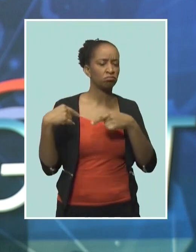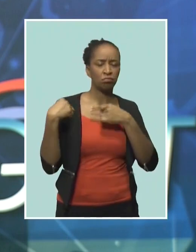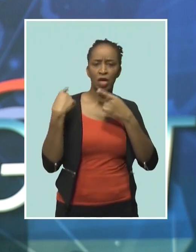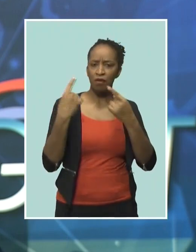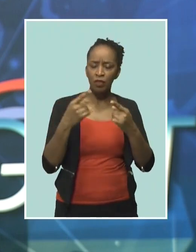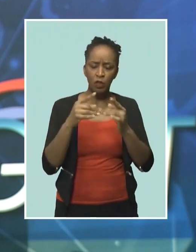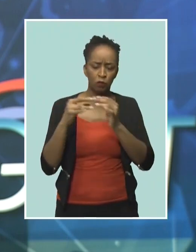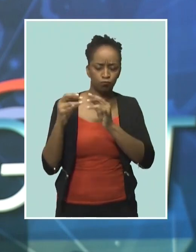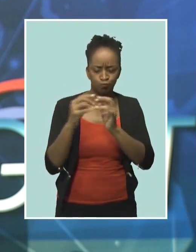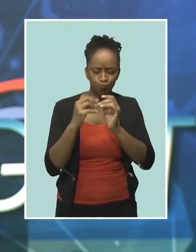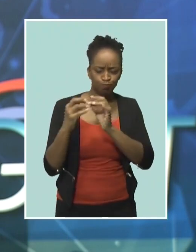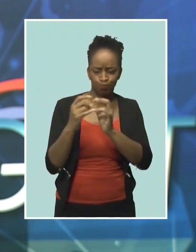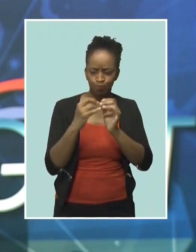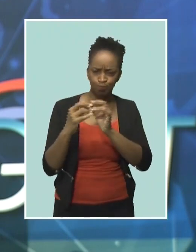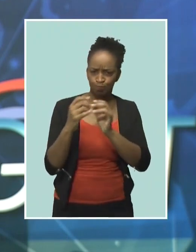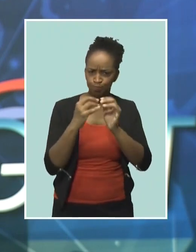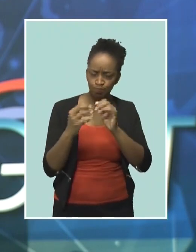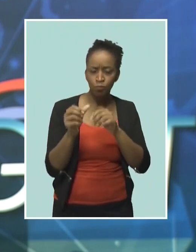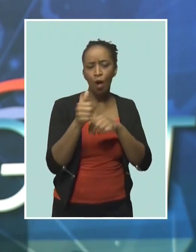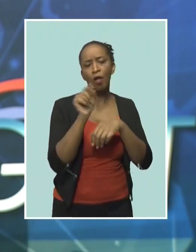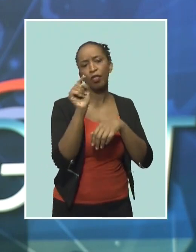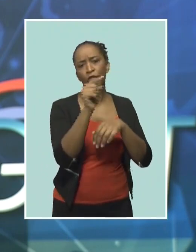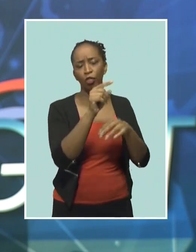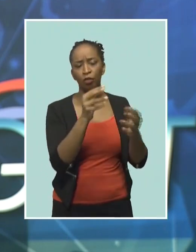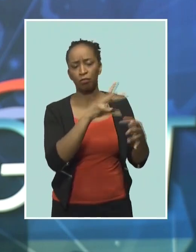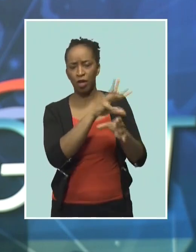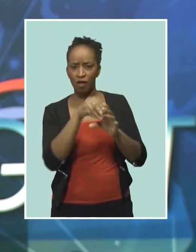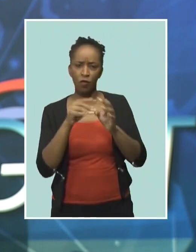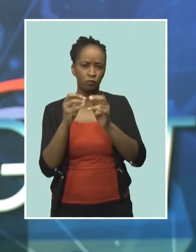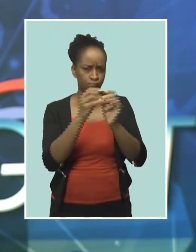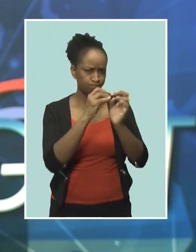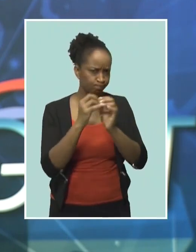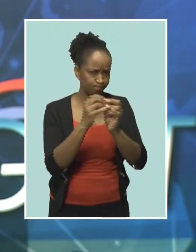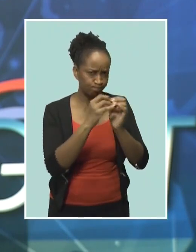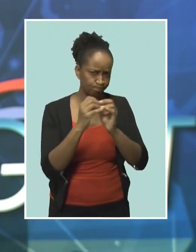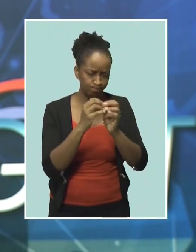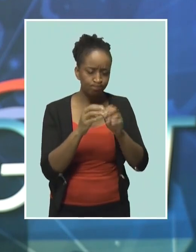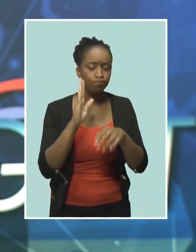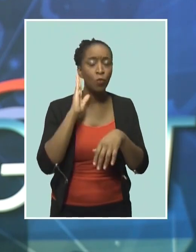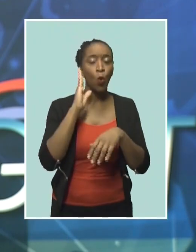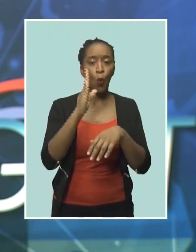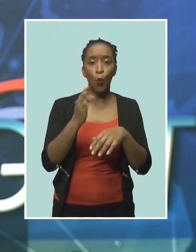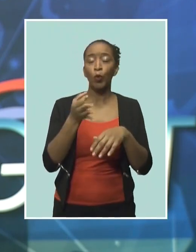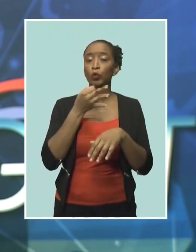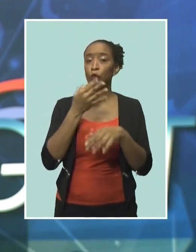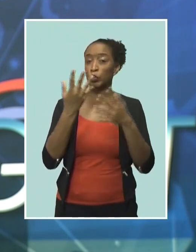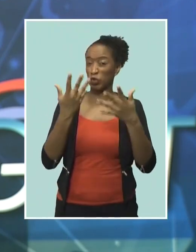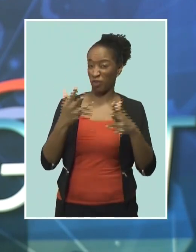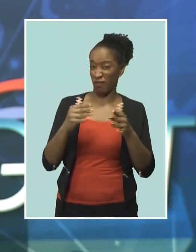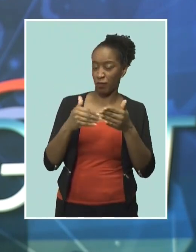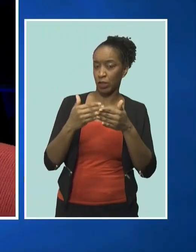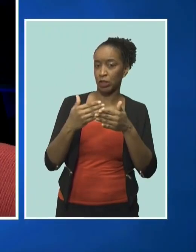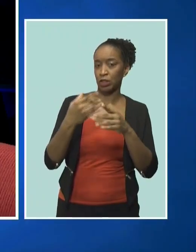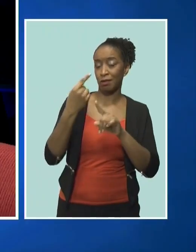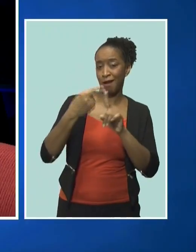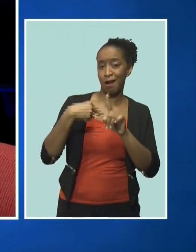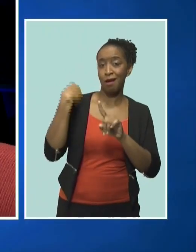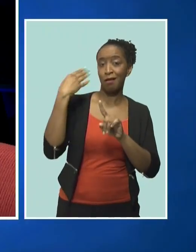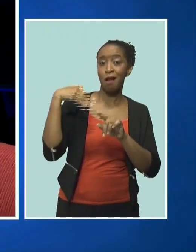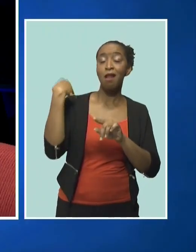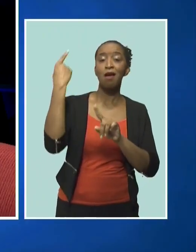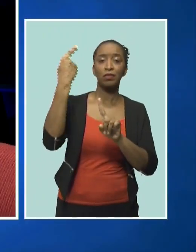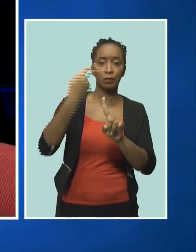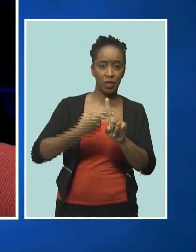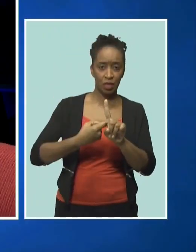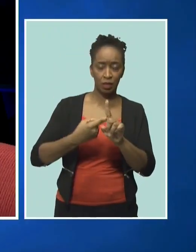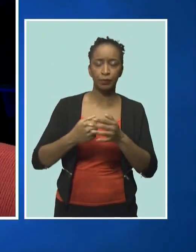and abroad, the final engagement process will begin next month with a town hall event on January the 5th. Now that